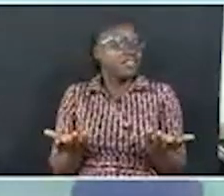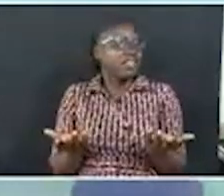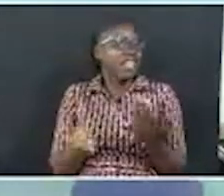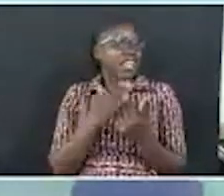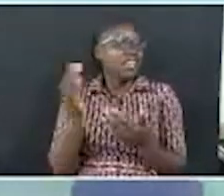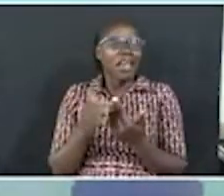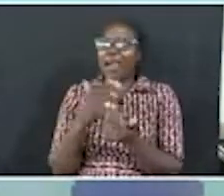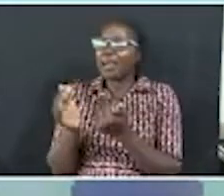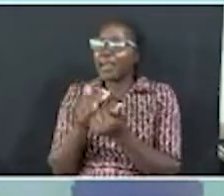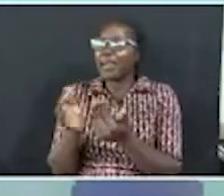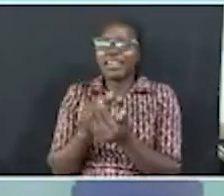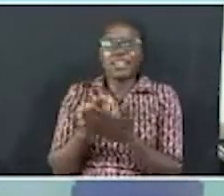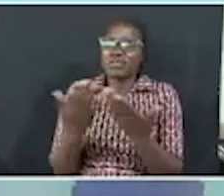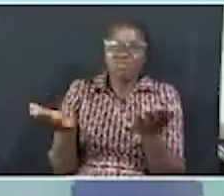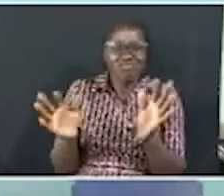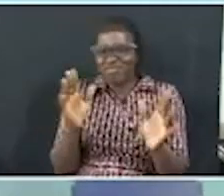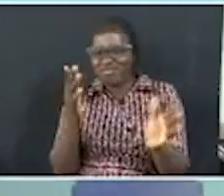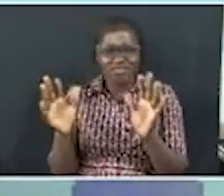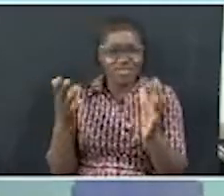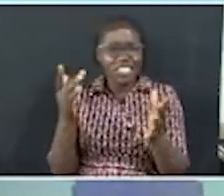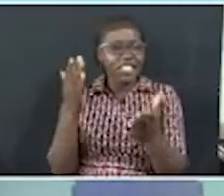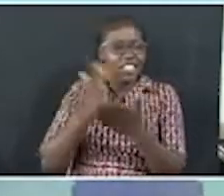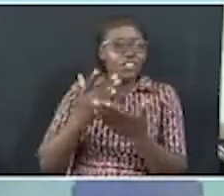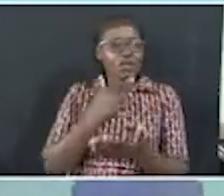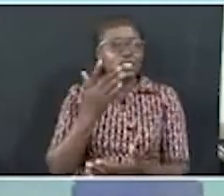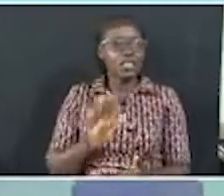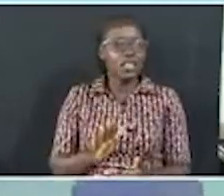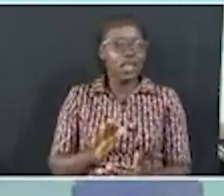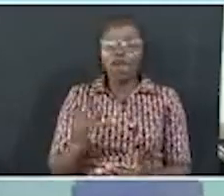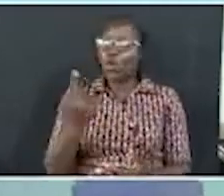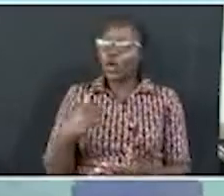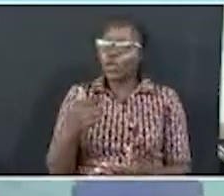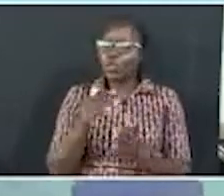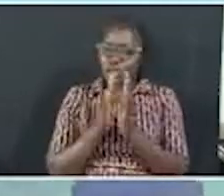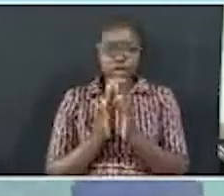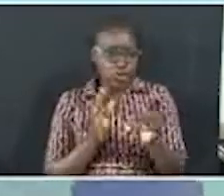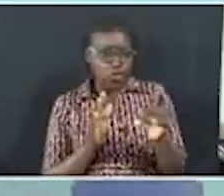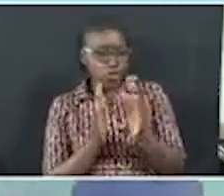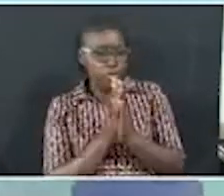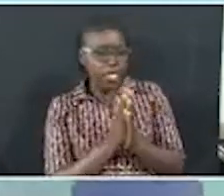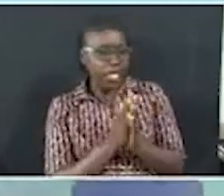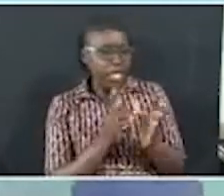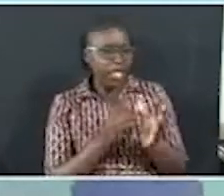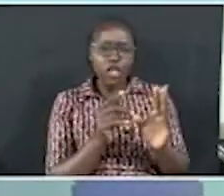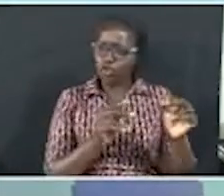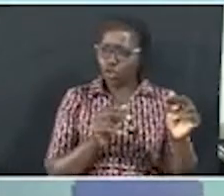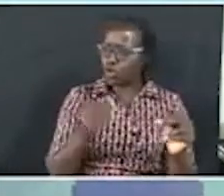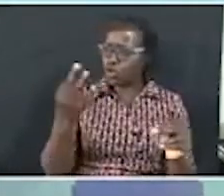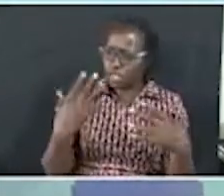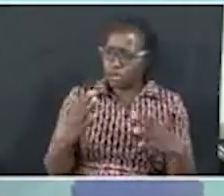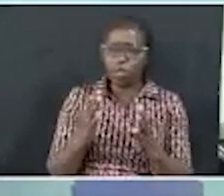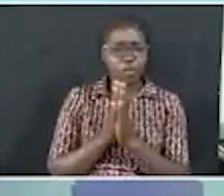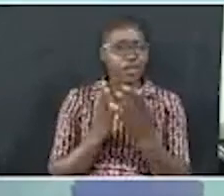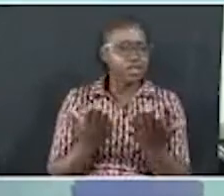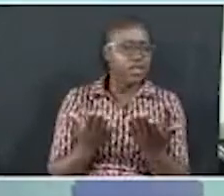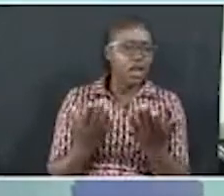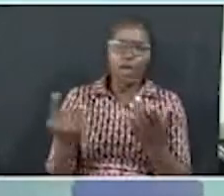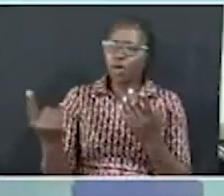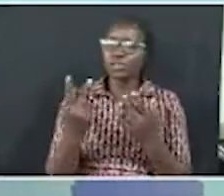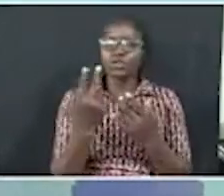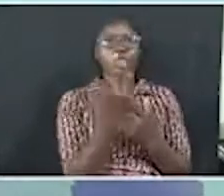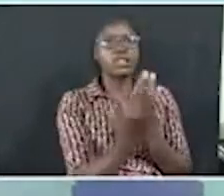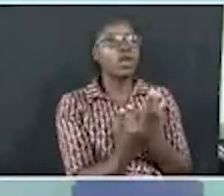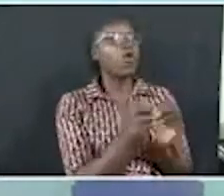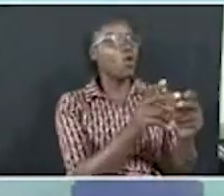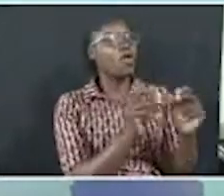he cares, something like that. Then they stop and say, can one of us pray? You pray. And no, let's have three people praying. One, two,